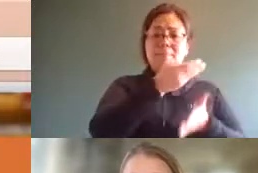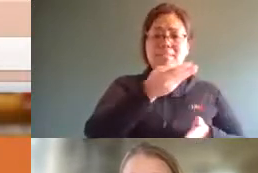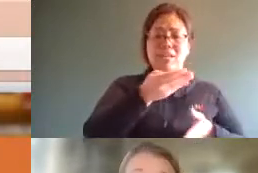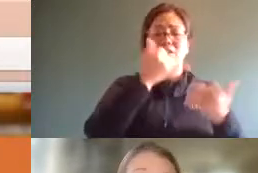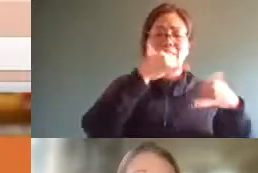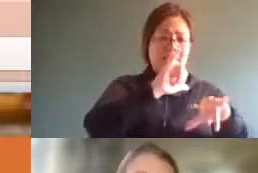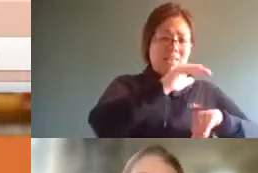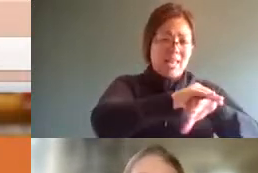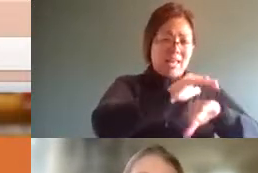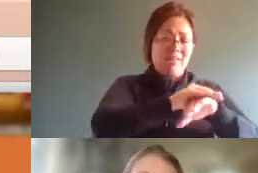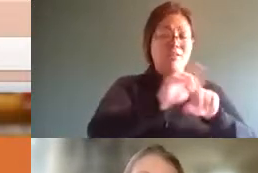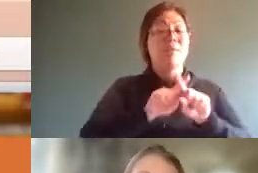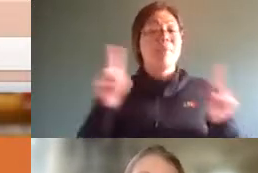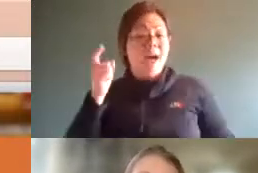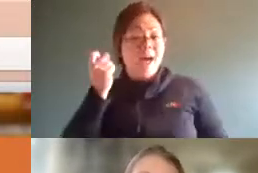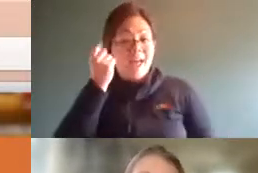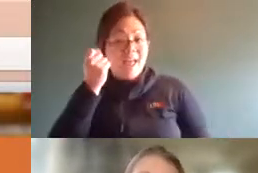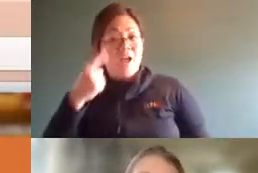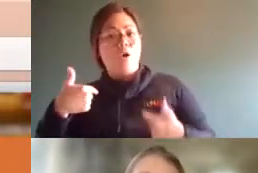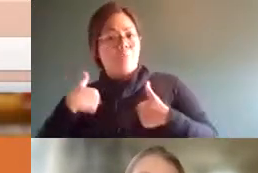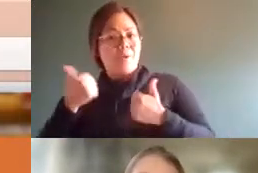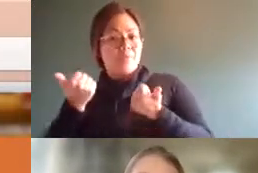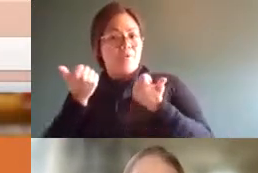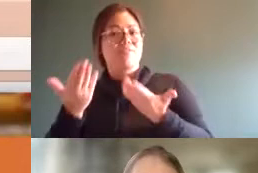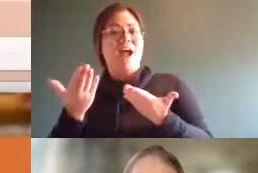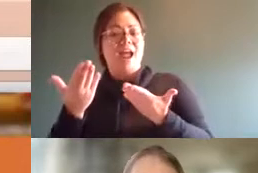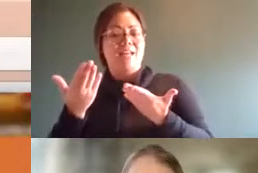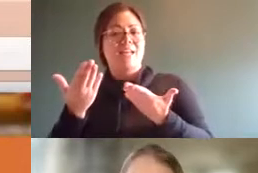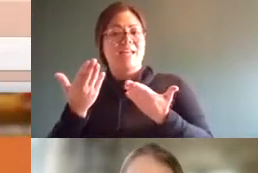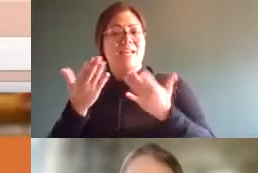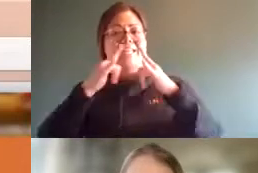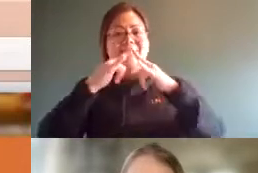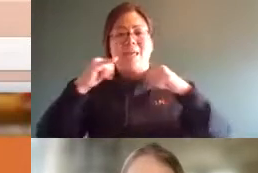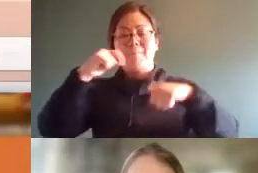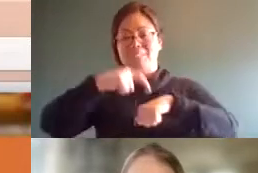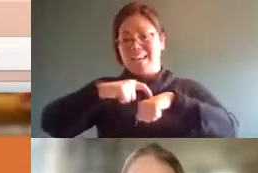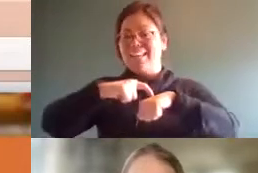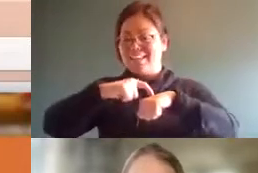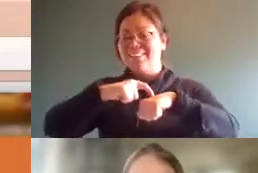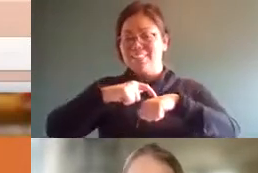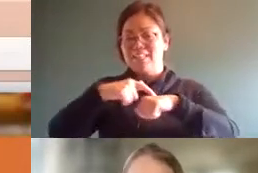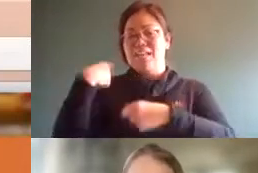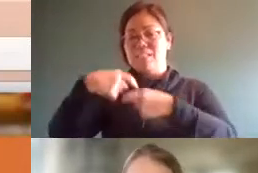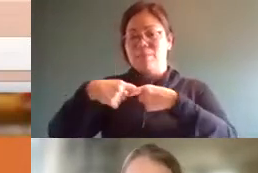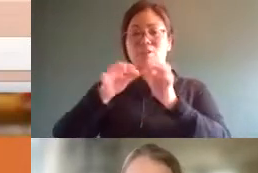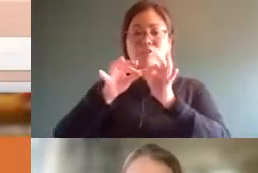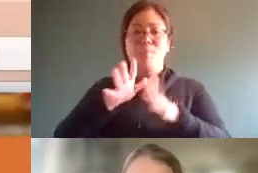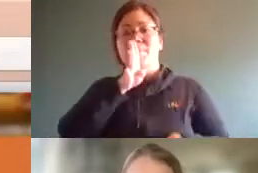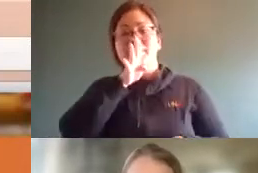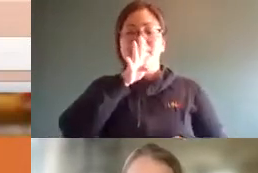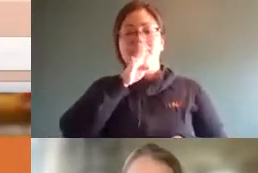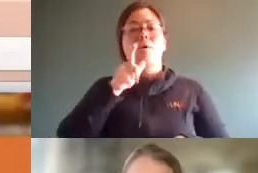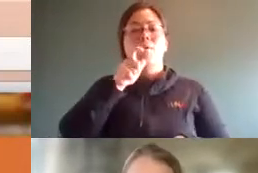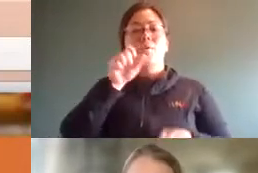in English, but we provided a simultaneous Spanish interpreter that could speak into